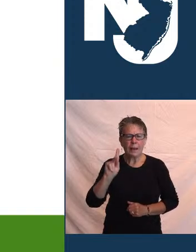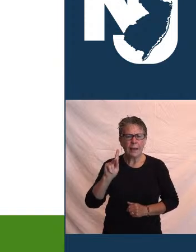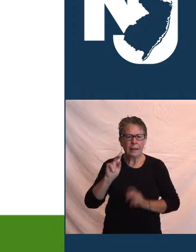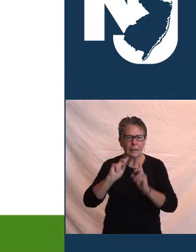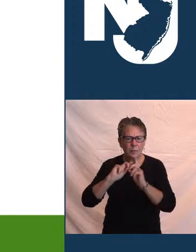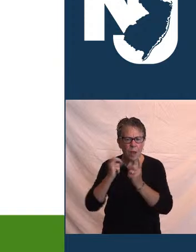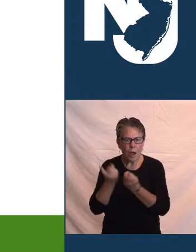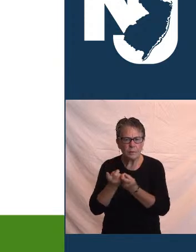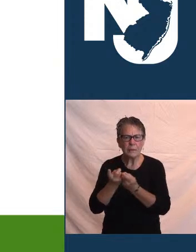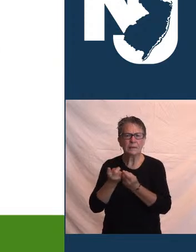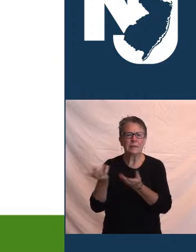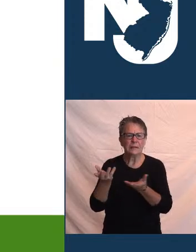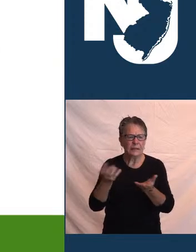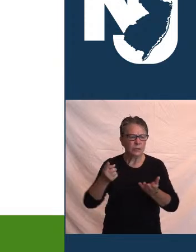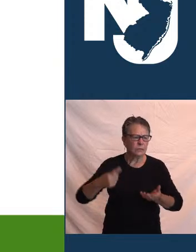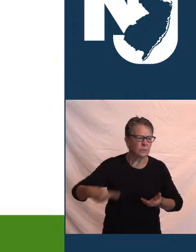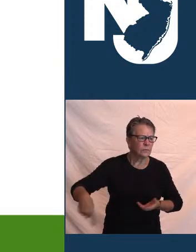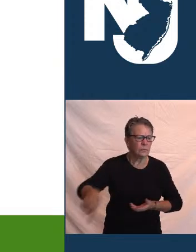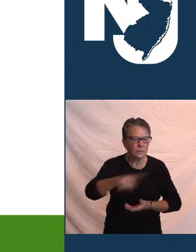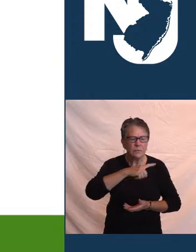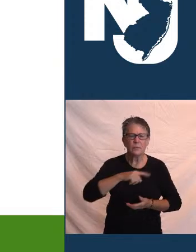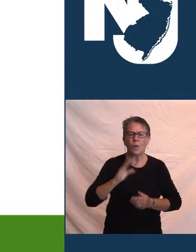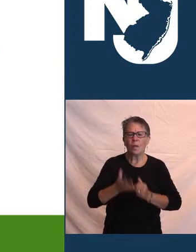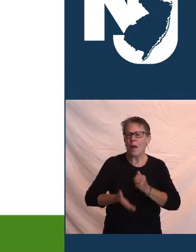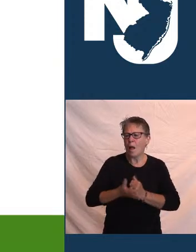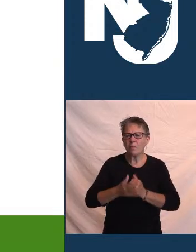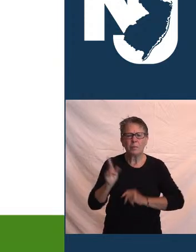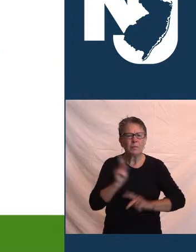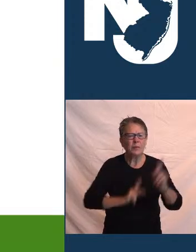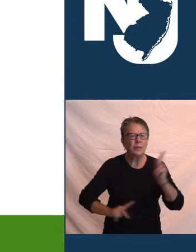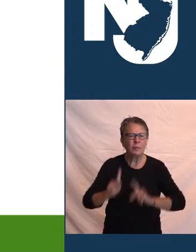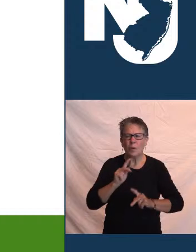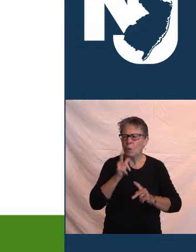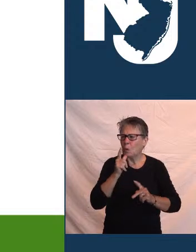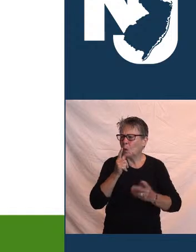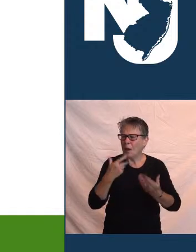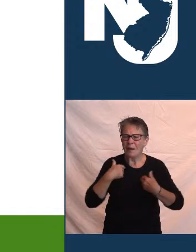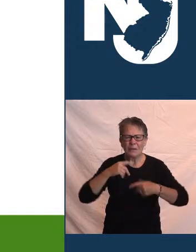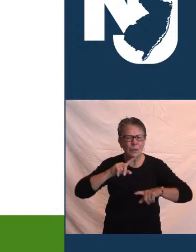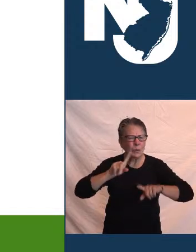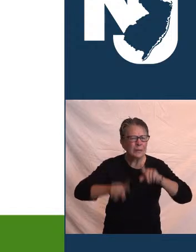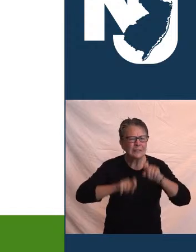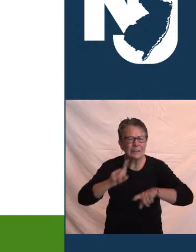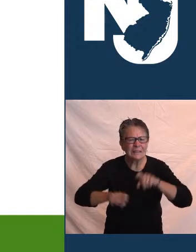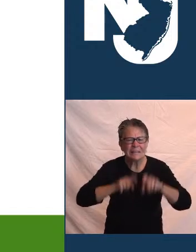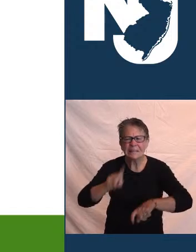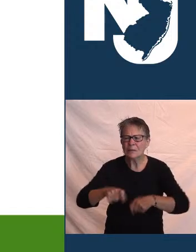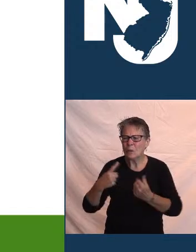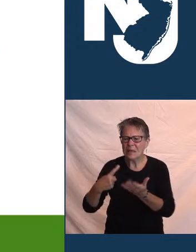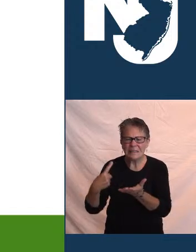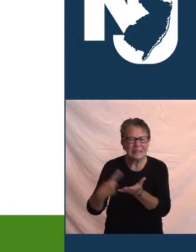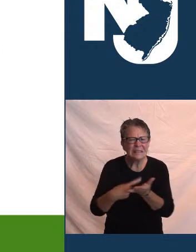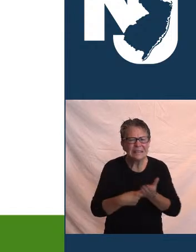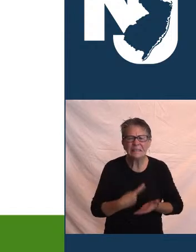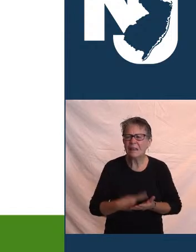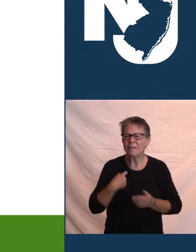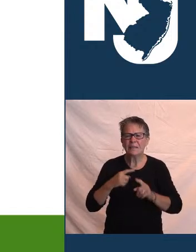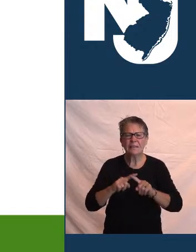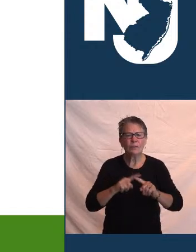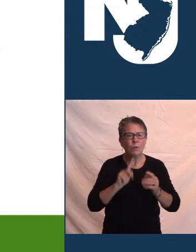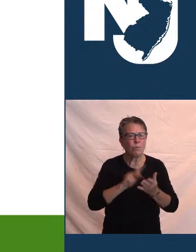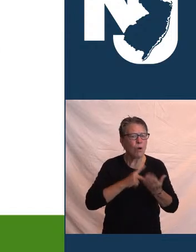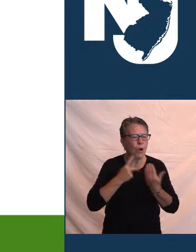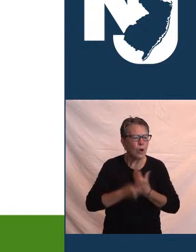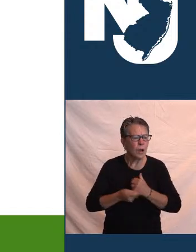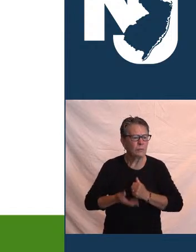programs. To register, enter in that URL at the bottom of the screen, bit.ly/Ida Town Hall, and